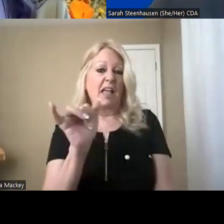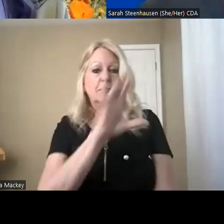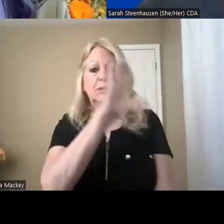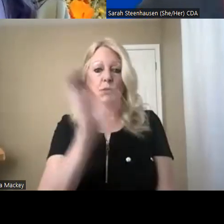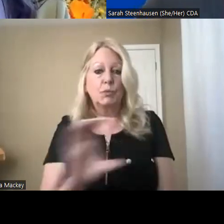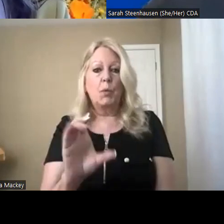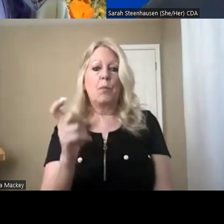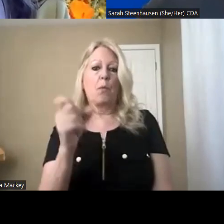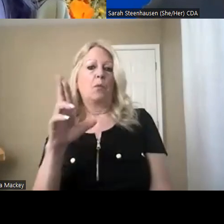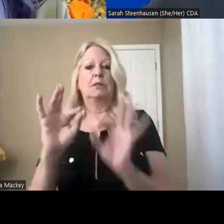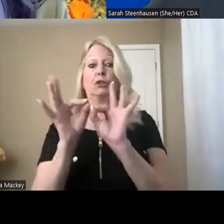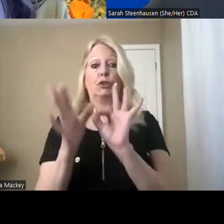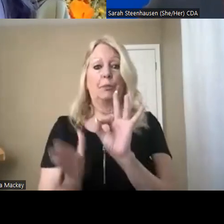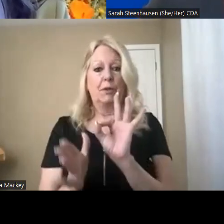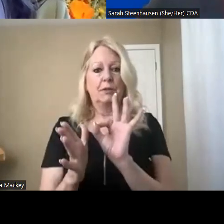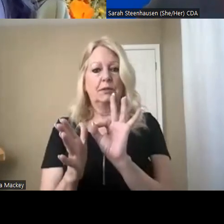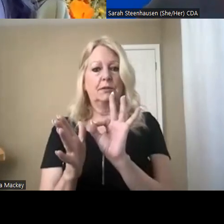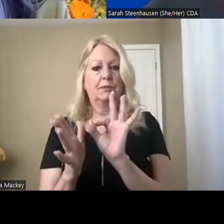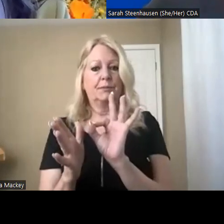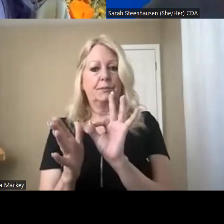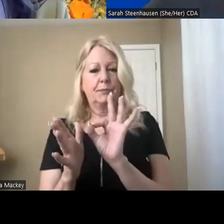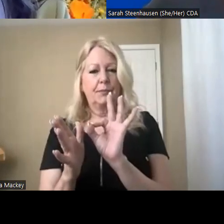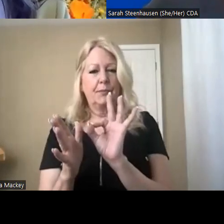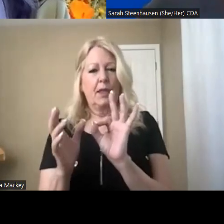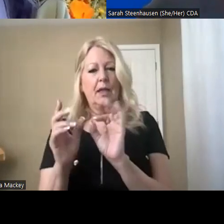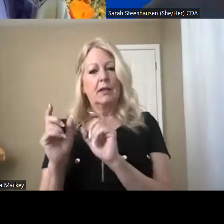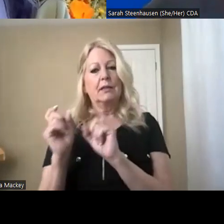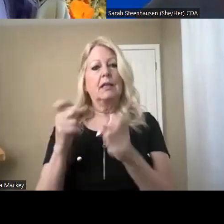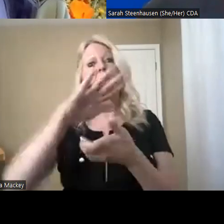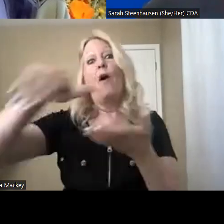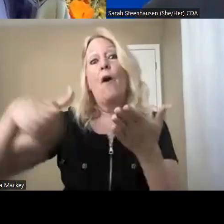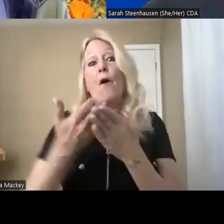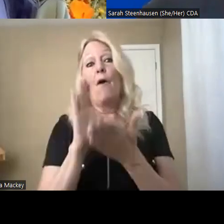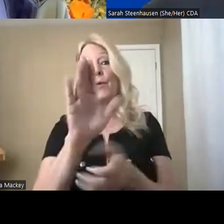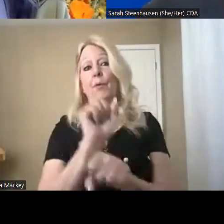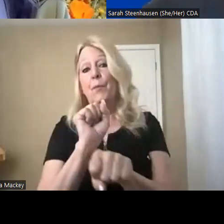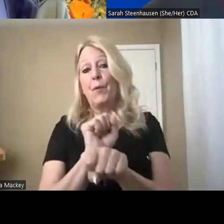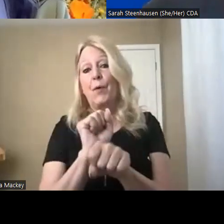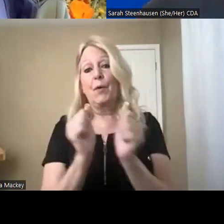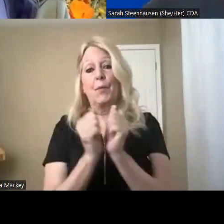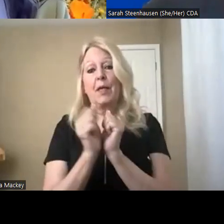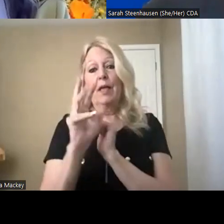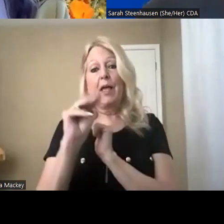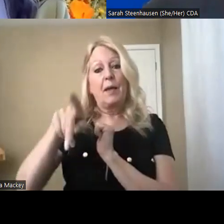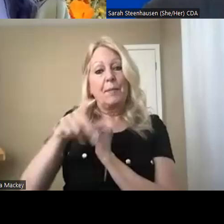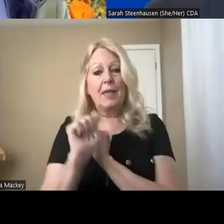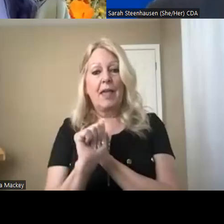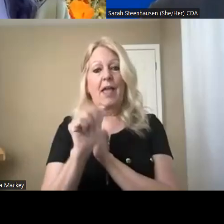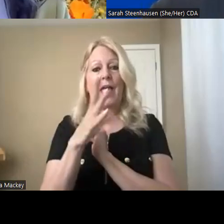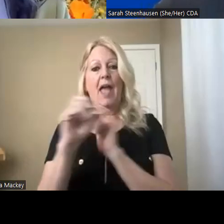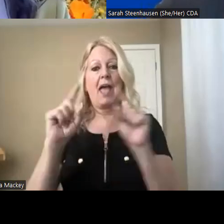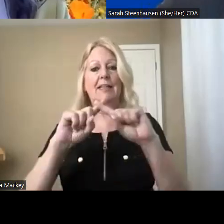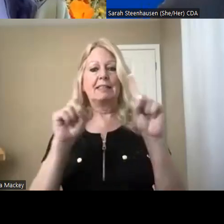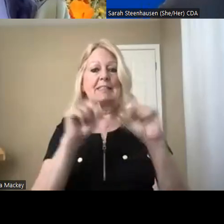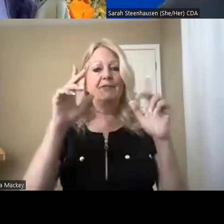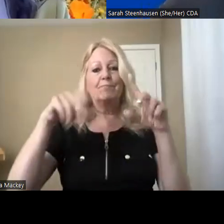interpreters. And given all your work with the MPA and all the different committees that you support are